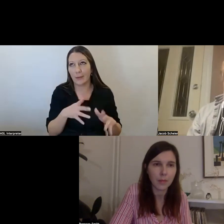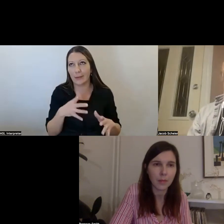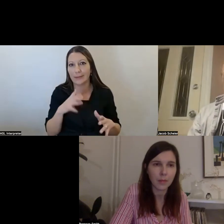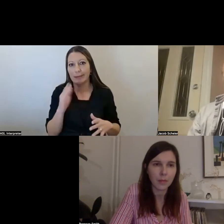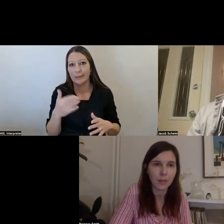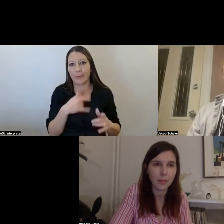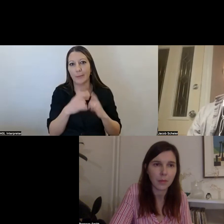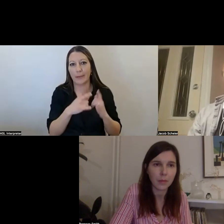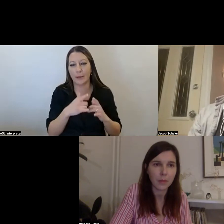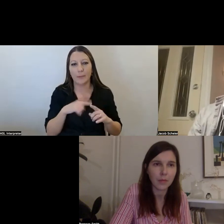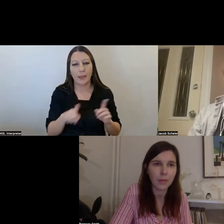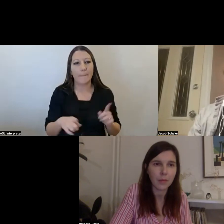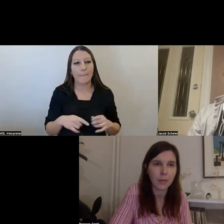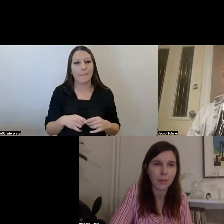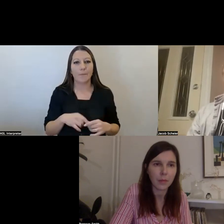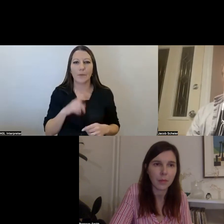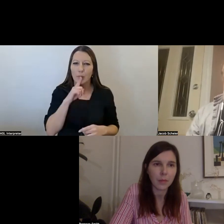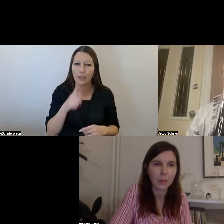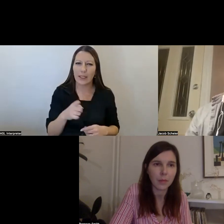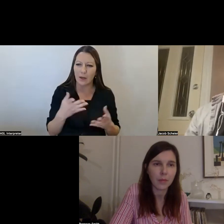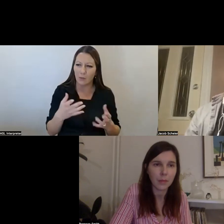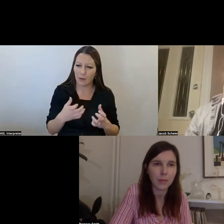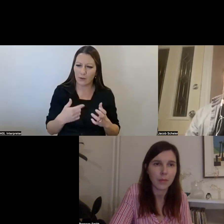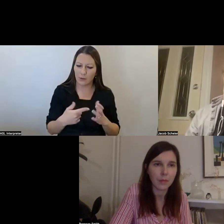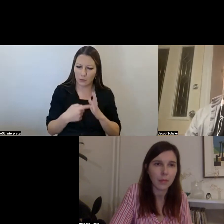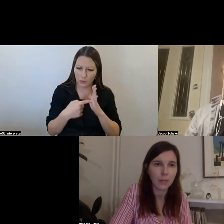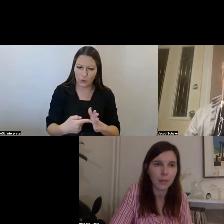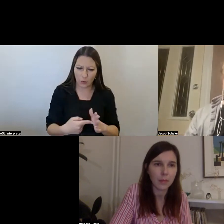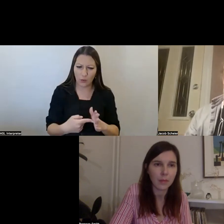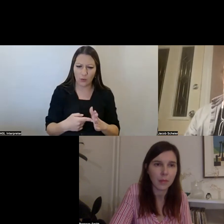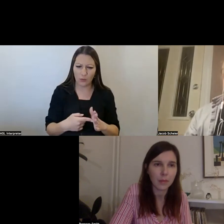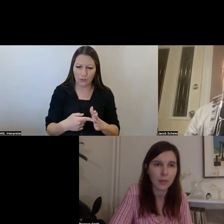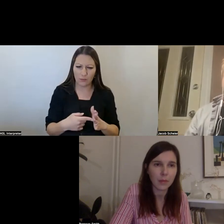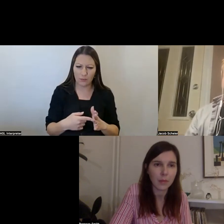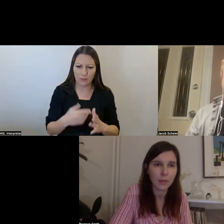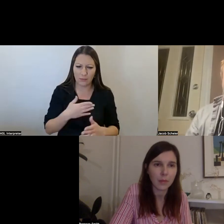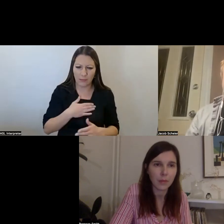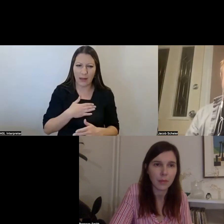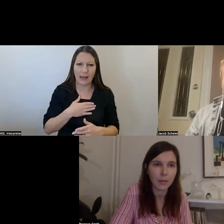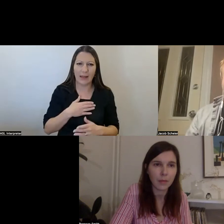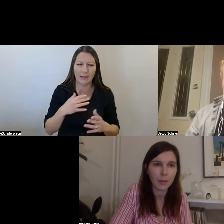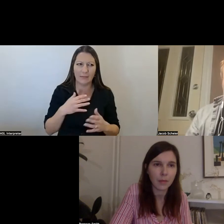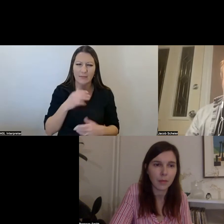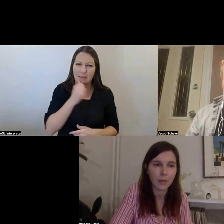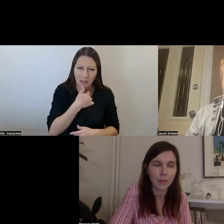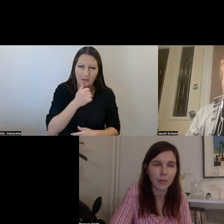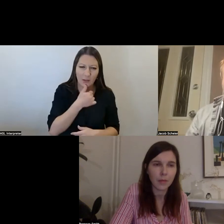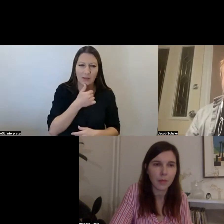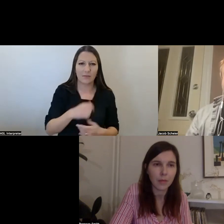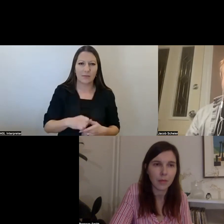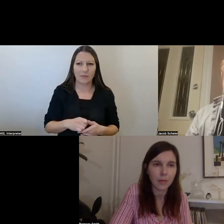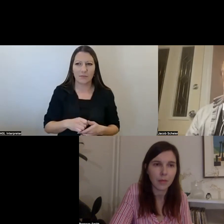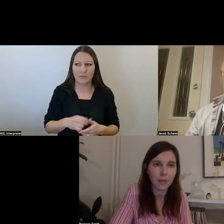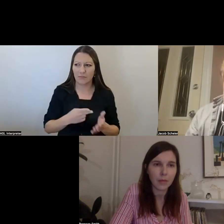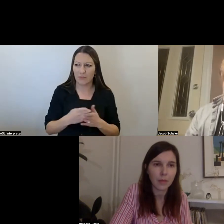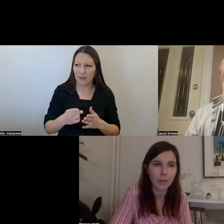of a very tormented experience, a lot of suffering, and